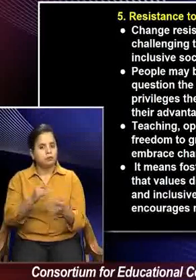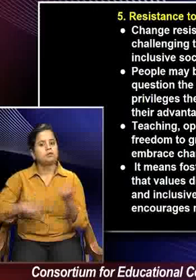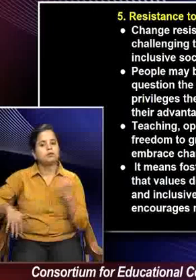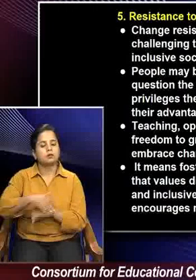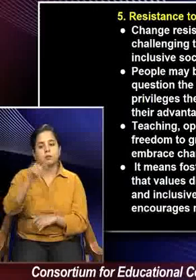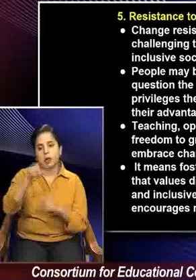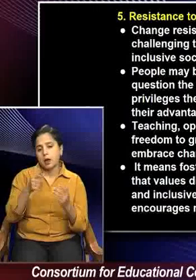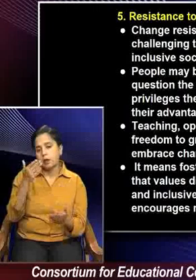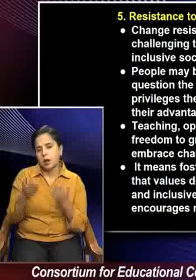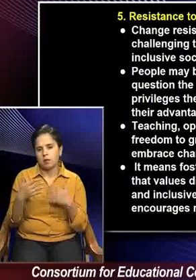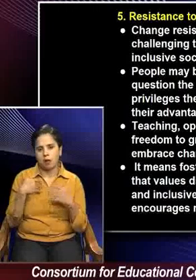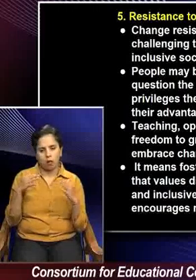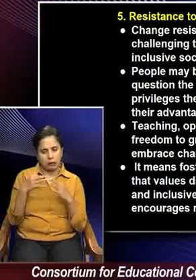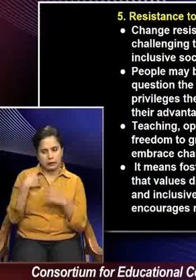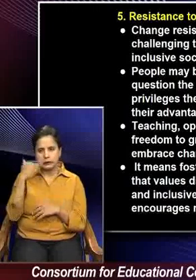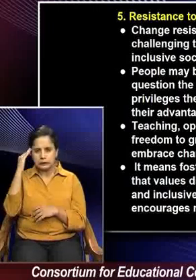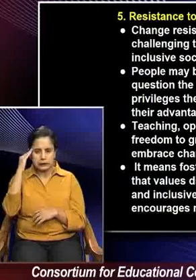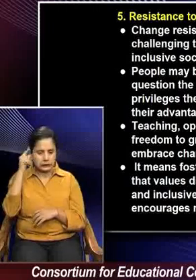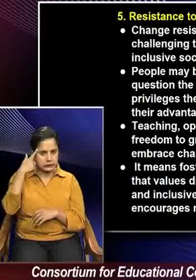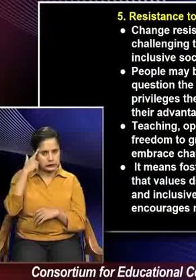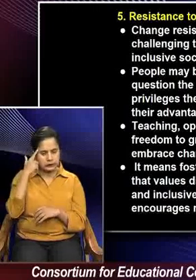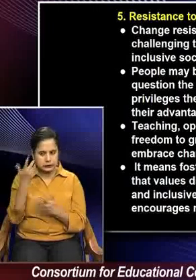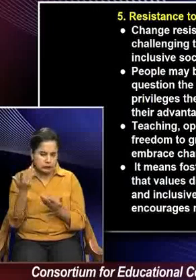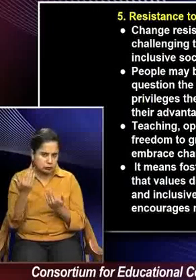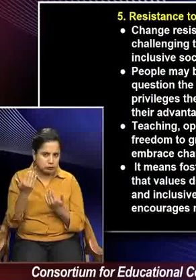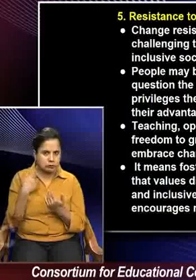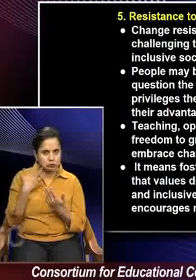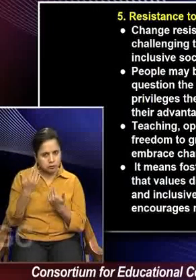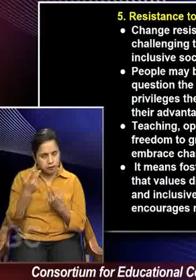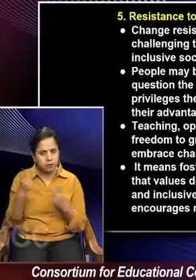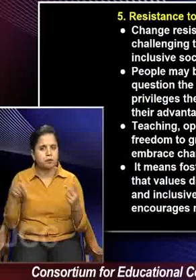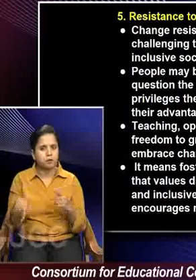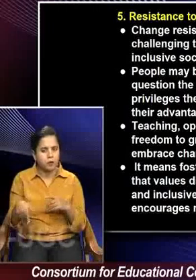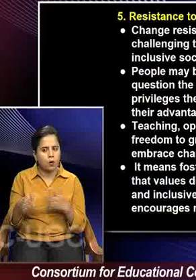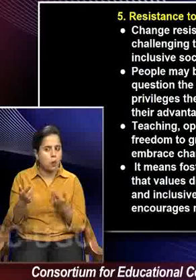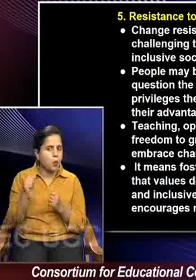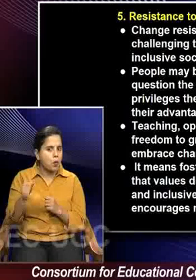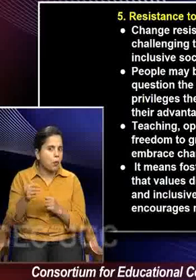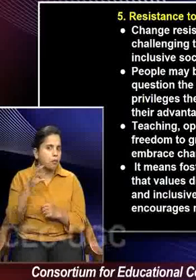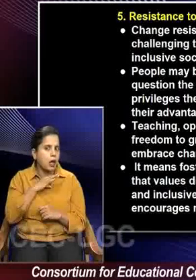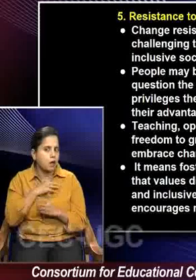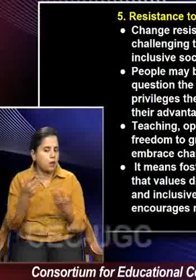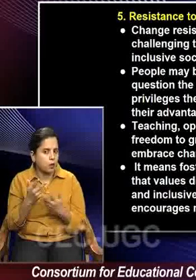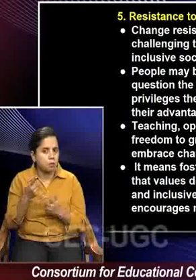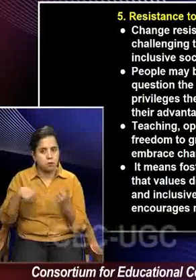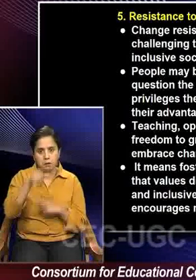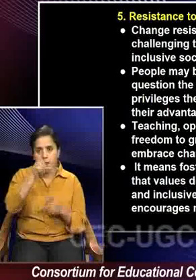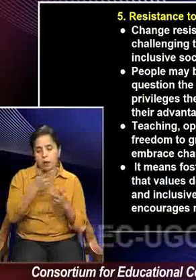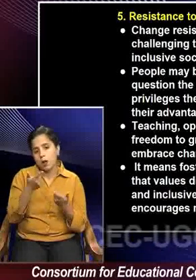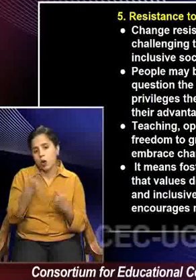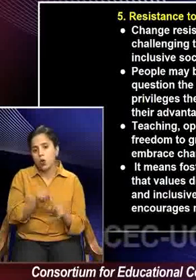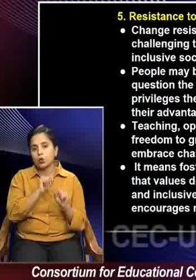People may be hesitant to question the norms and the privileges they have or lose